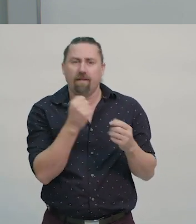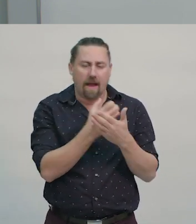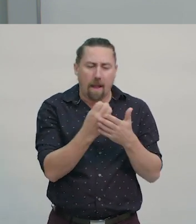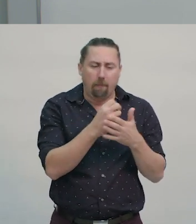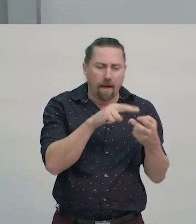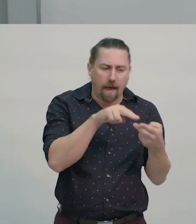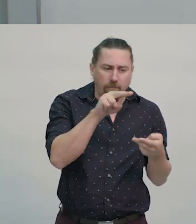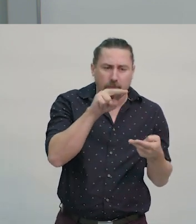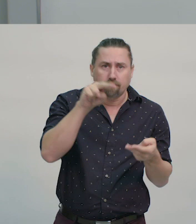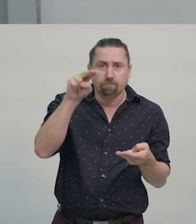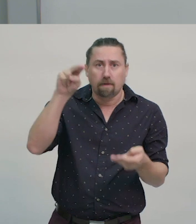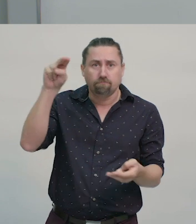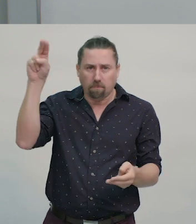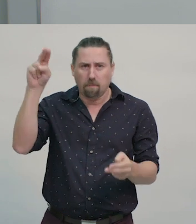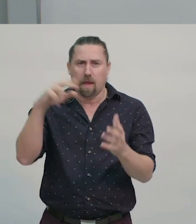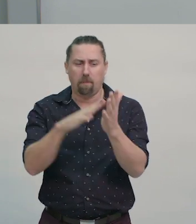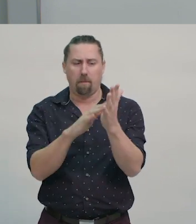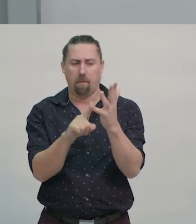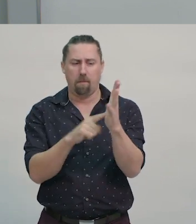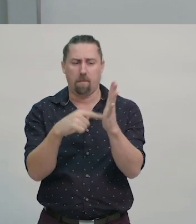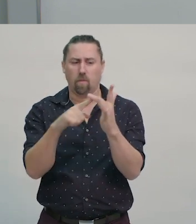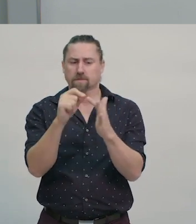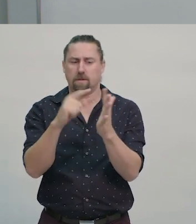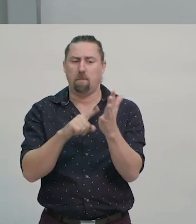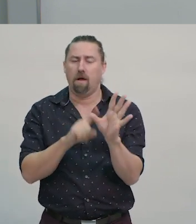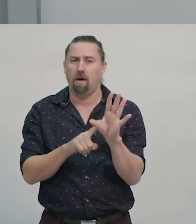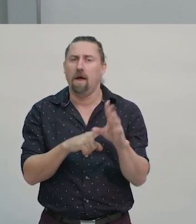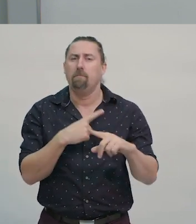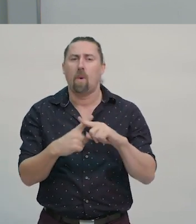increase values many times, we use the word multiply.